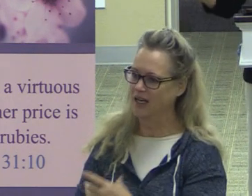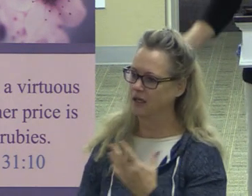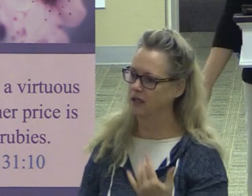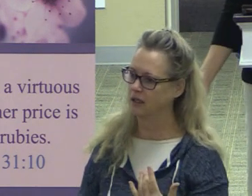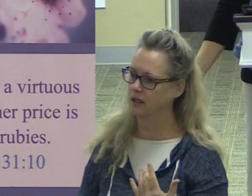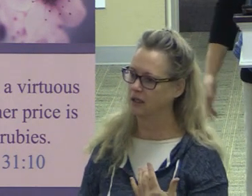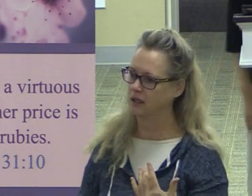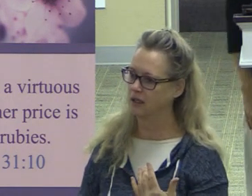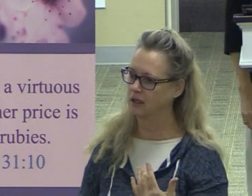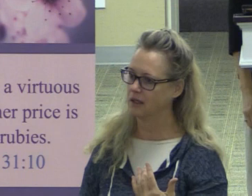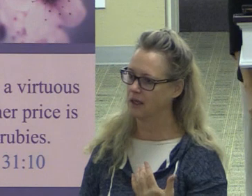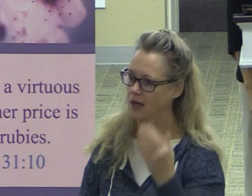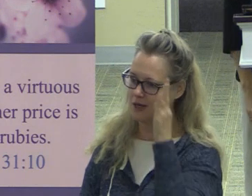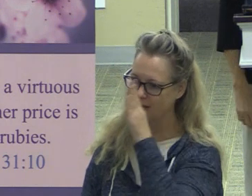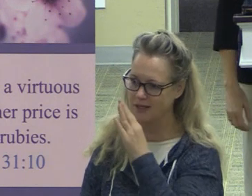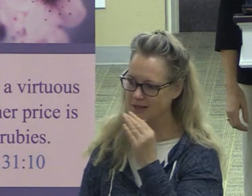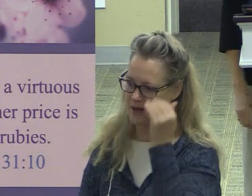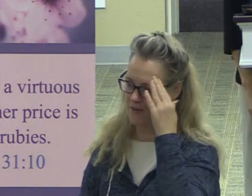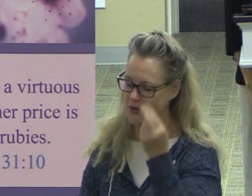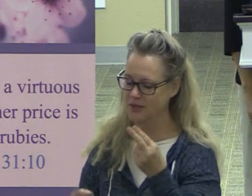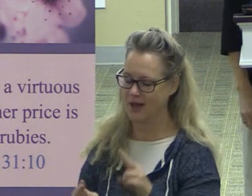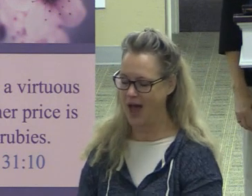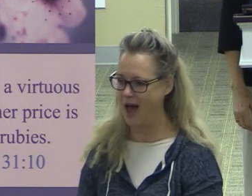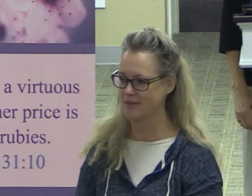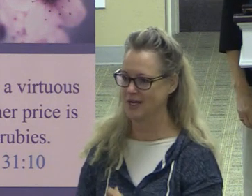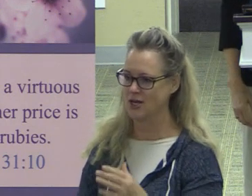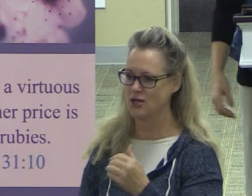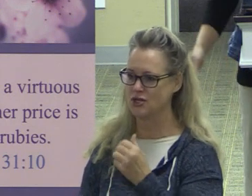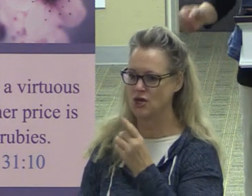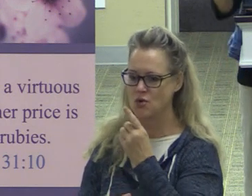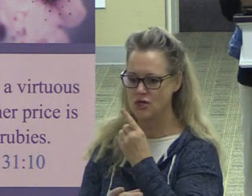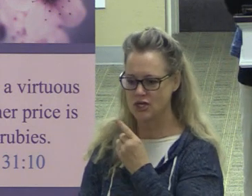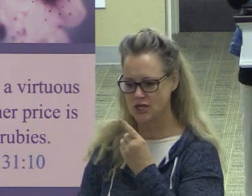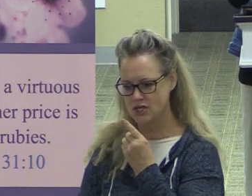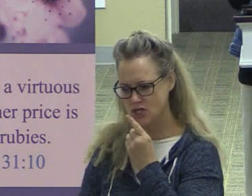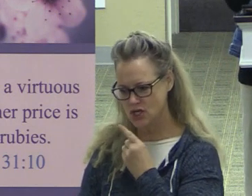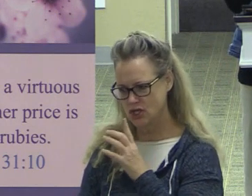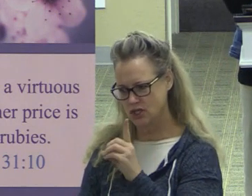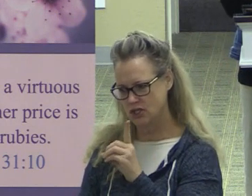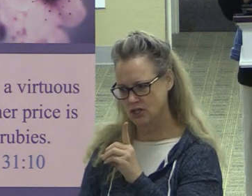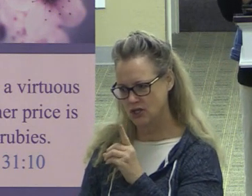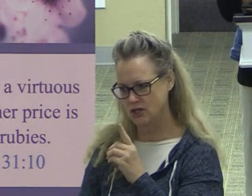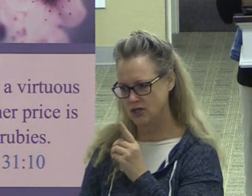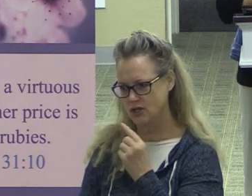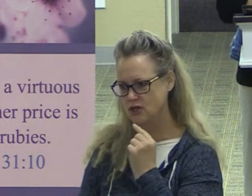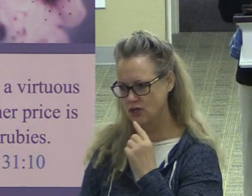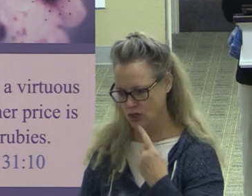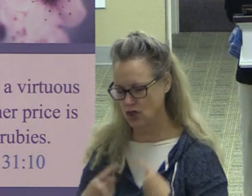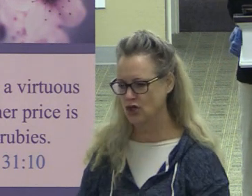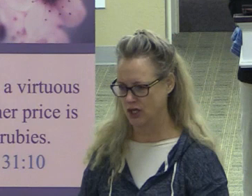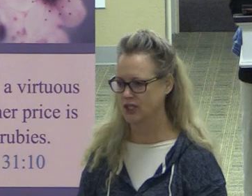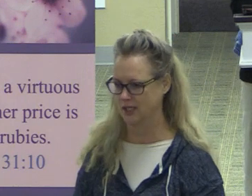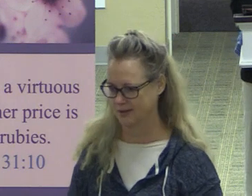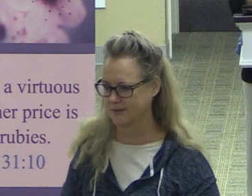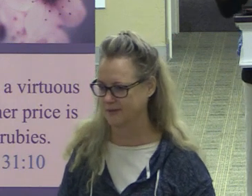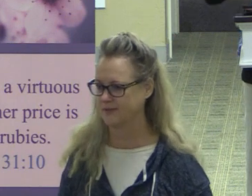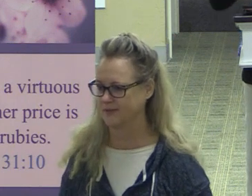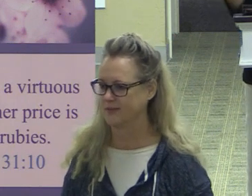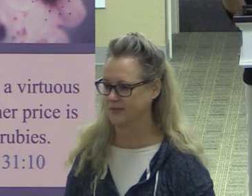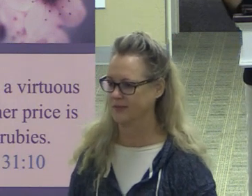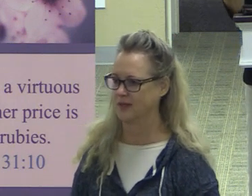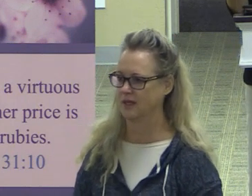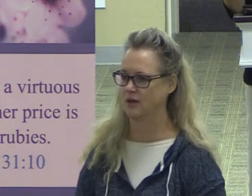you just never know when that's going to happen. It's so discouraging. It's not nothing. It's a serious thing. We